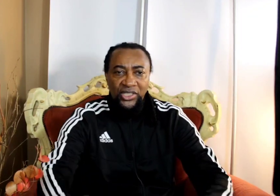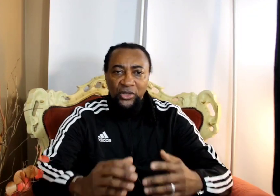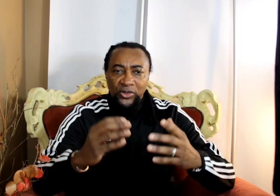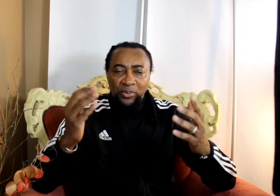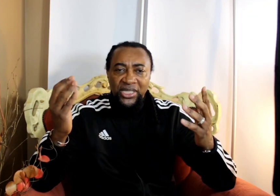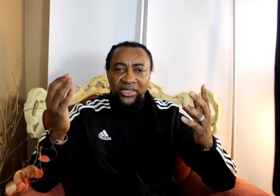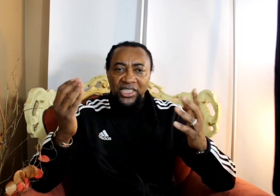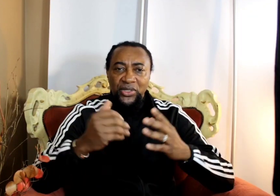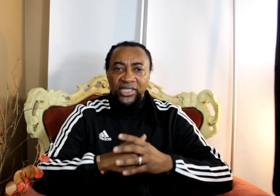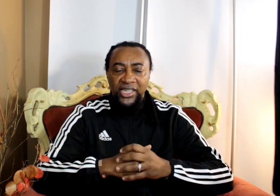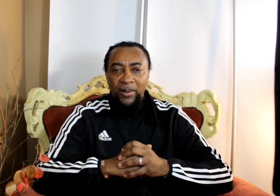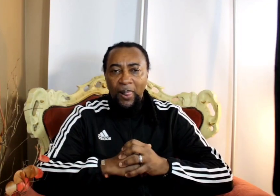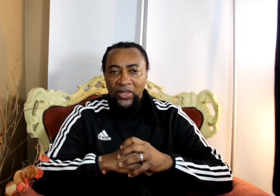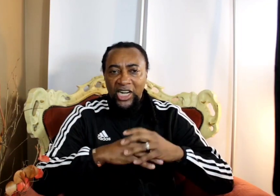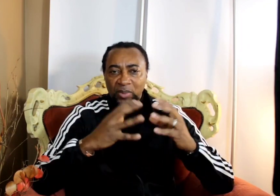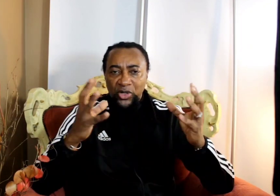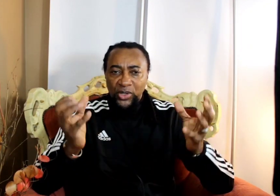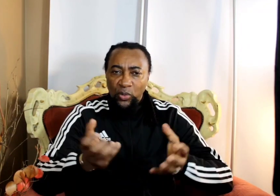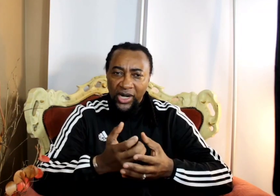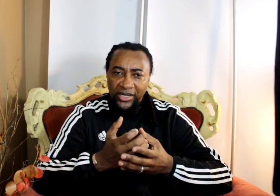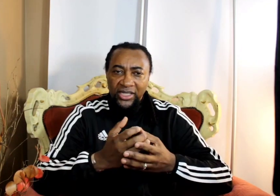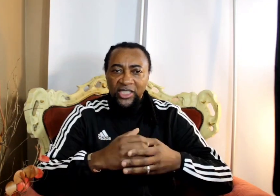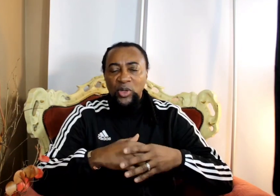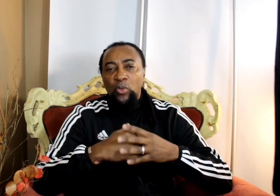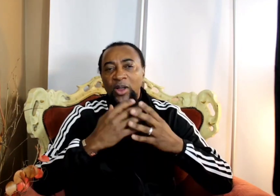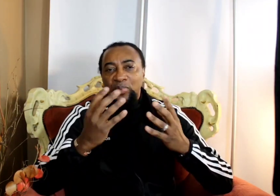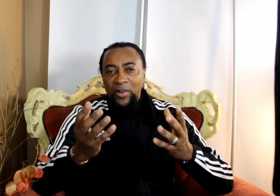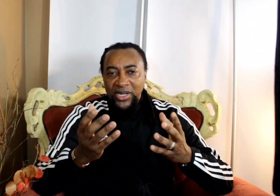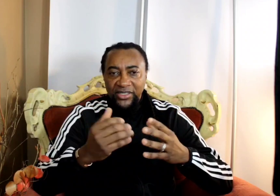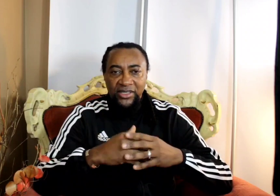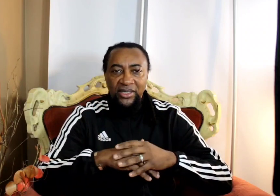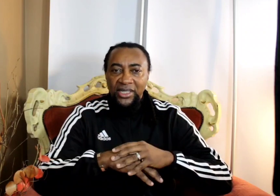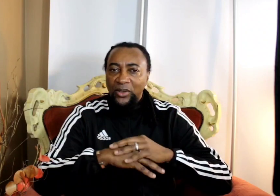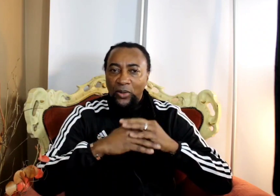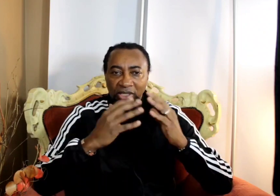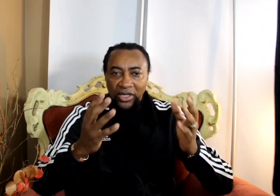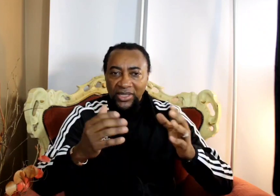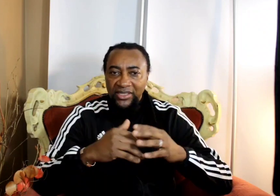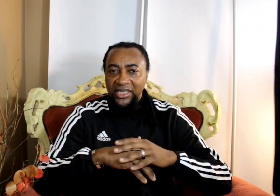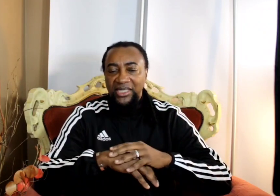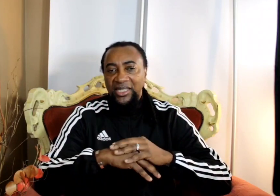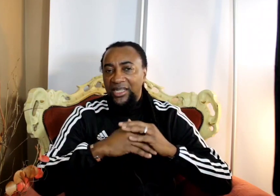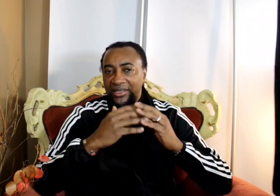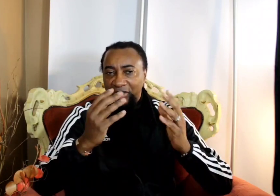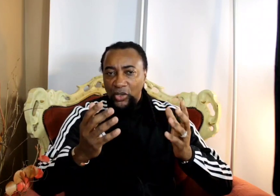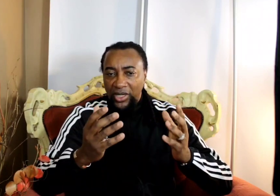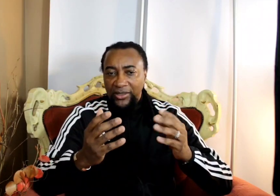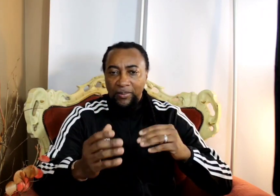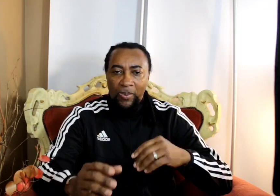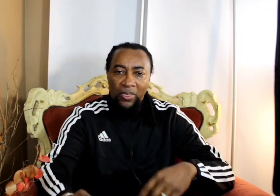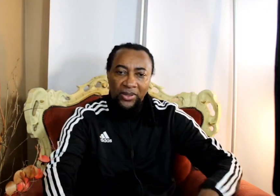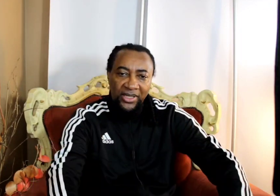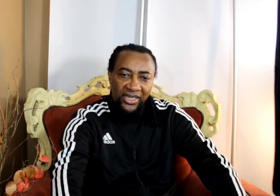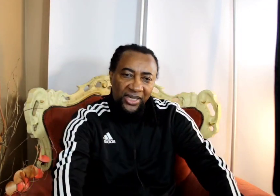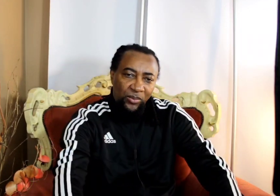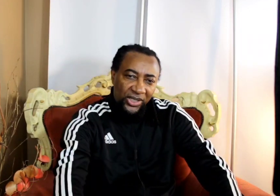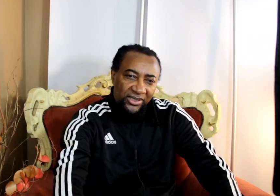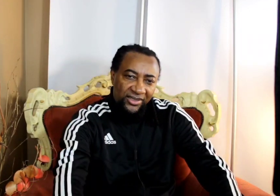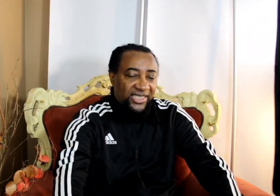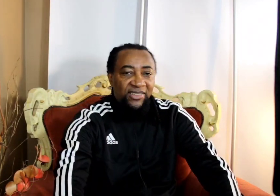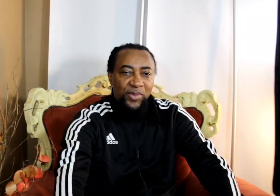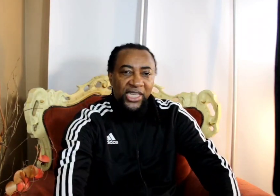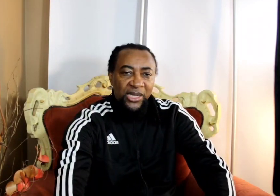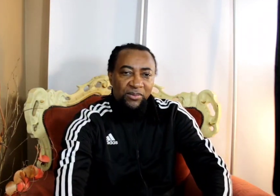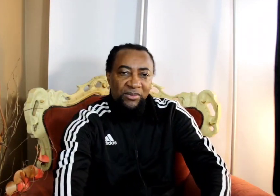members. So basically, they were saying the Caribbean would be one. There'd be one prime minister, one currency, and so on.